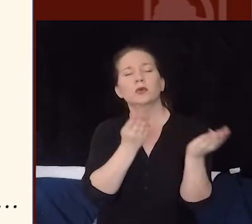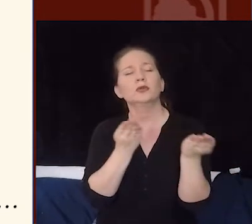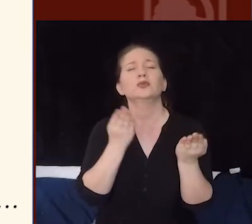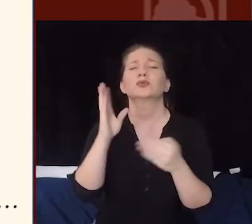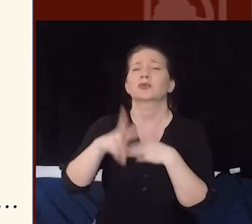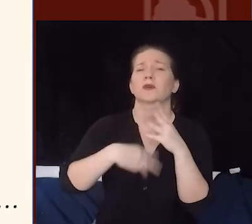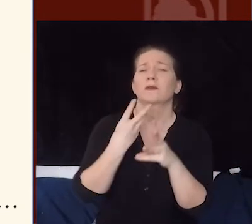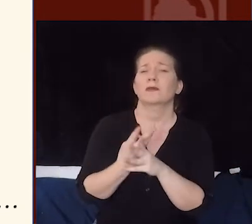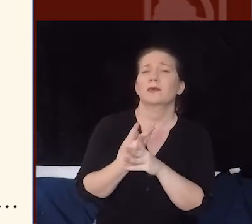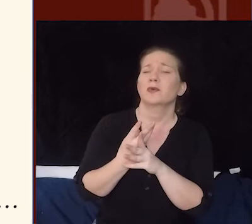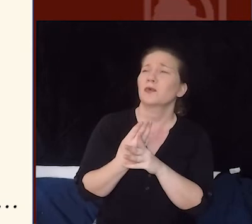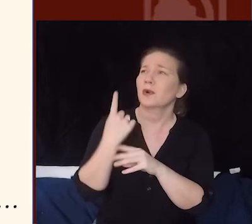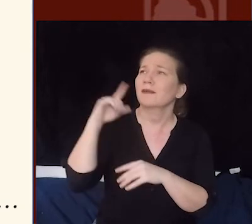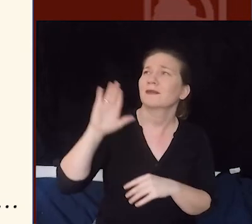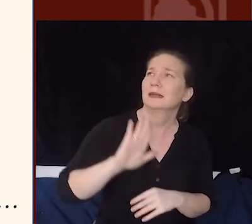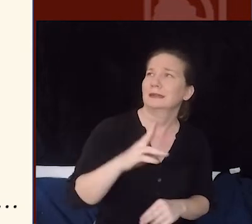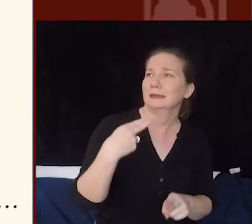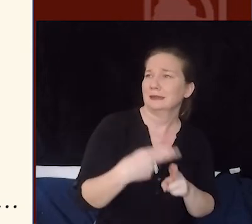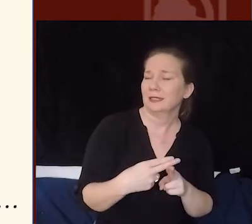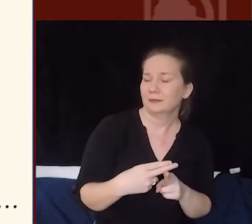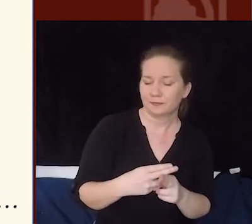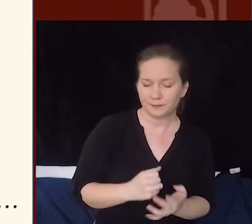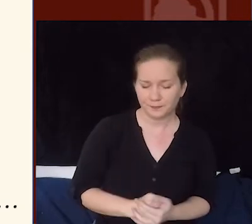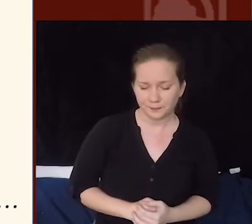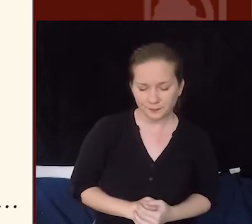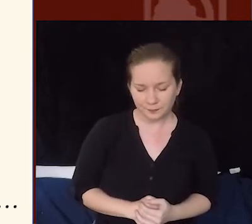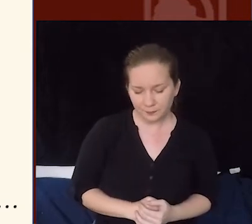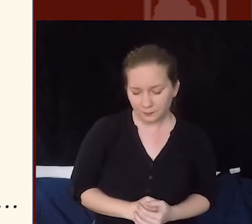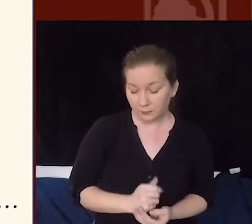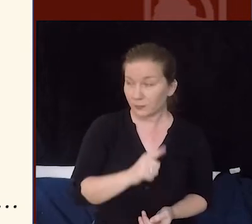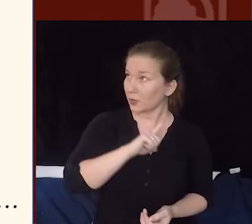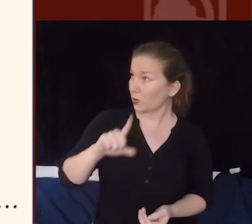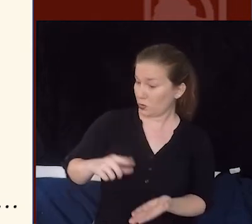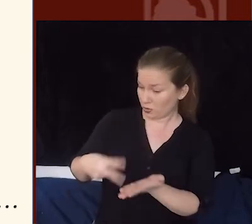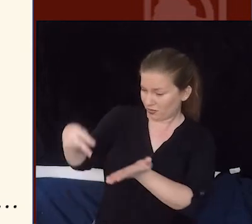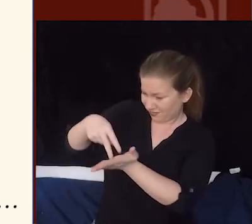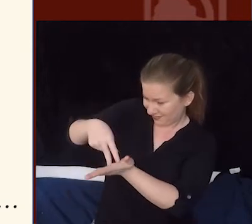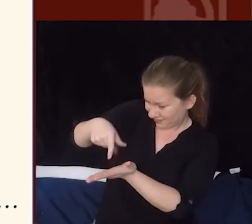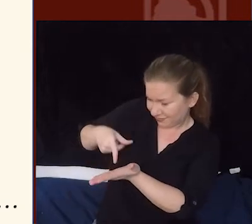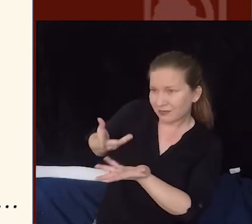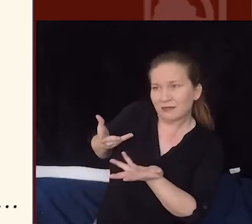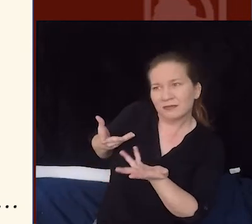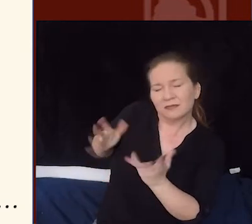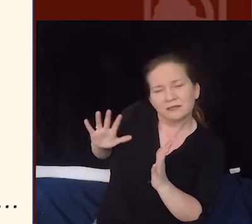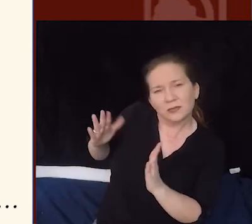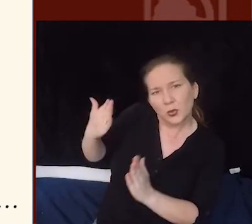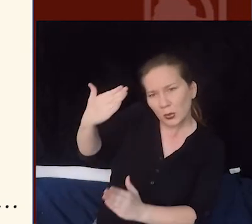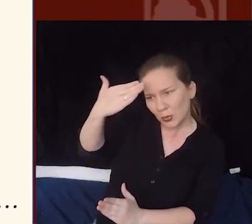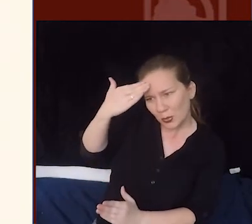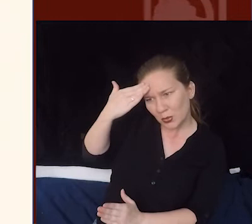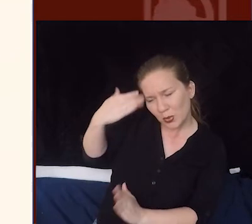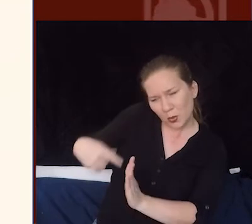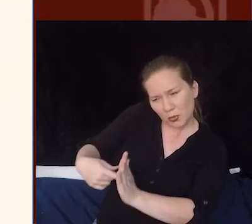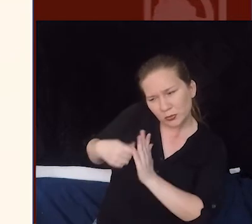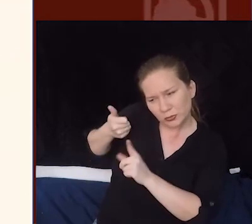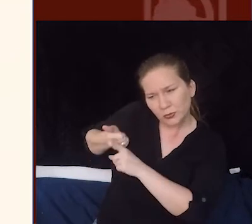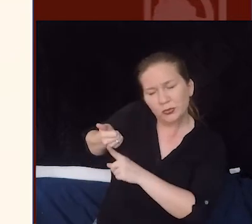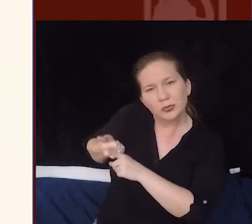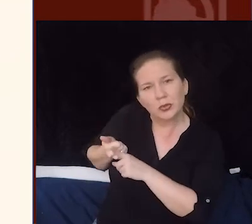name. Risen Lord, you are known to us in the breaking of the bread.